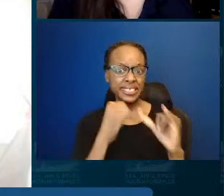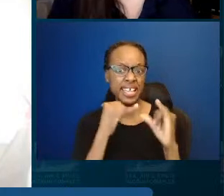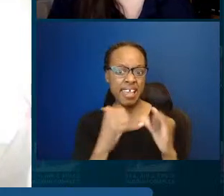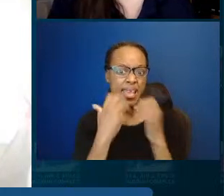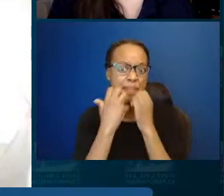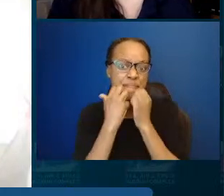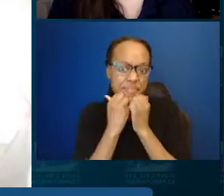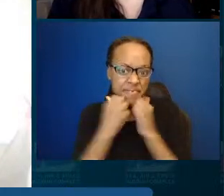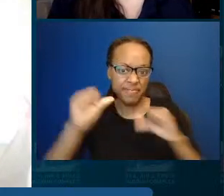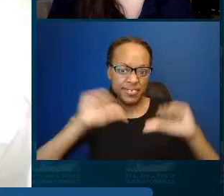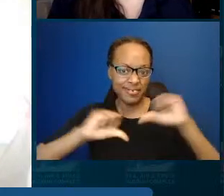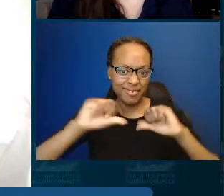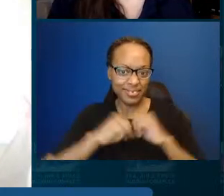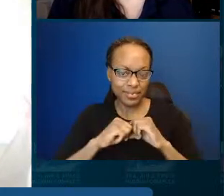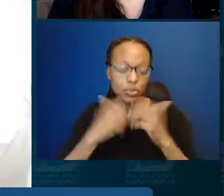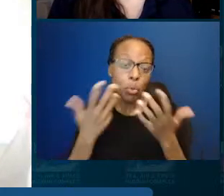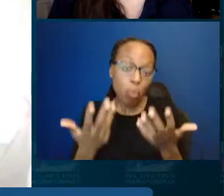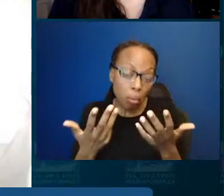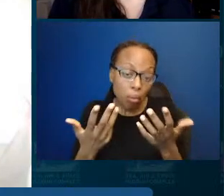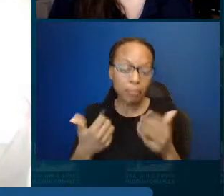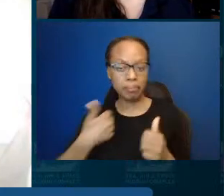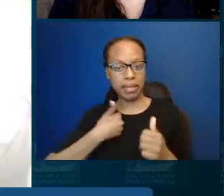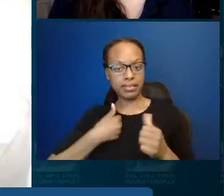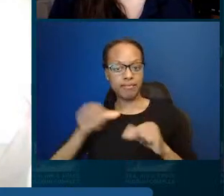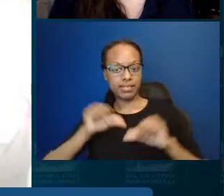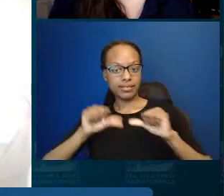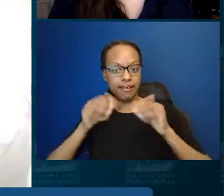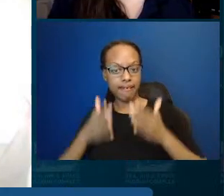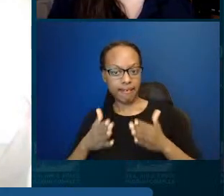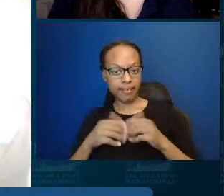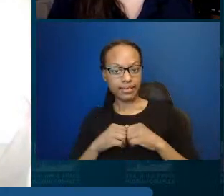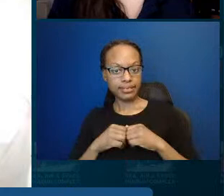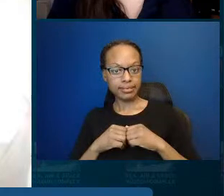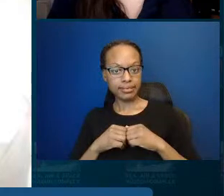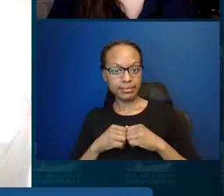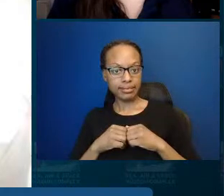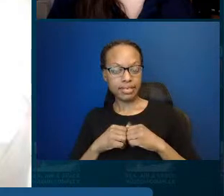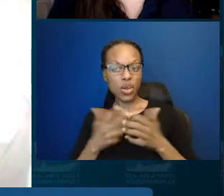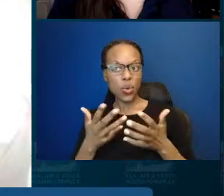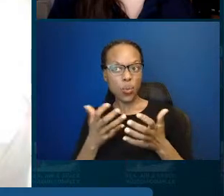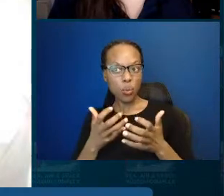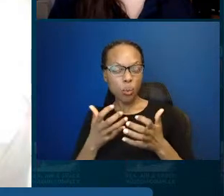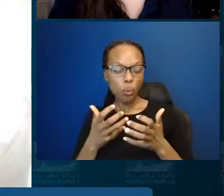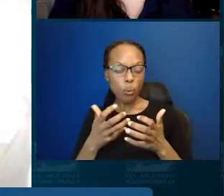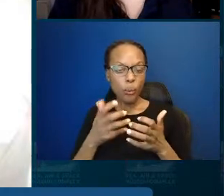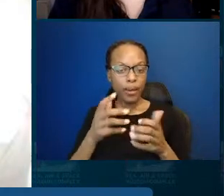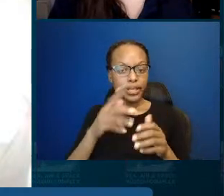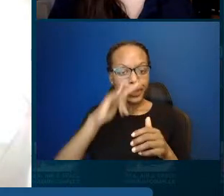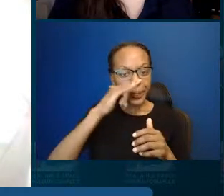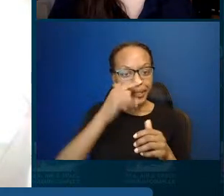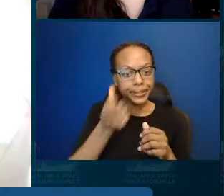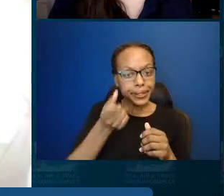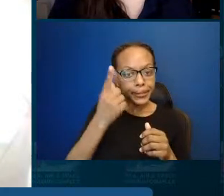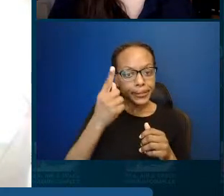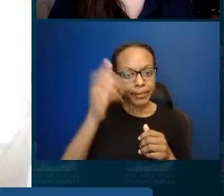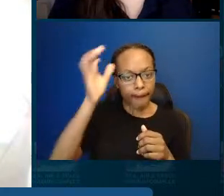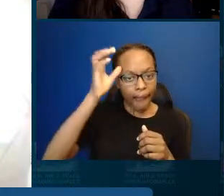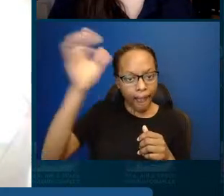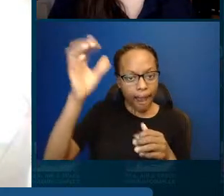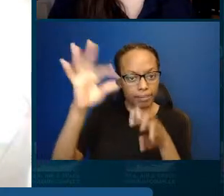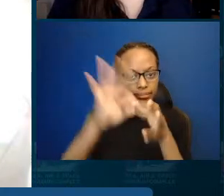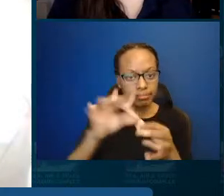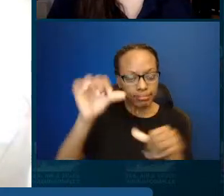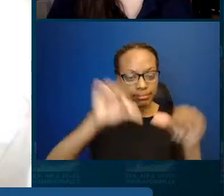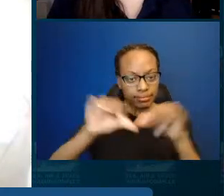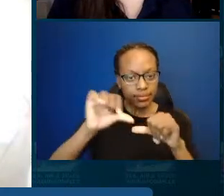I did. And so as a scientist, having kids understand scientific concepts and be excited about doing